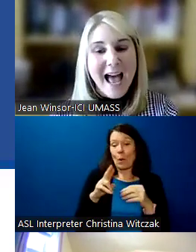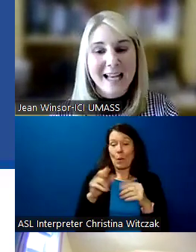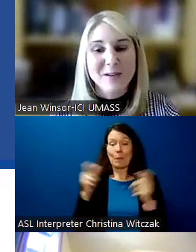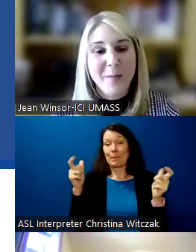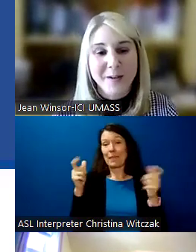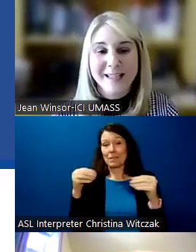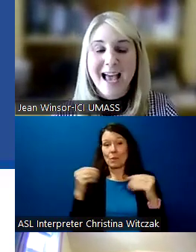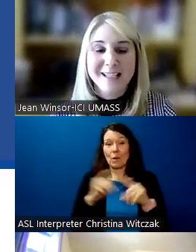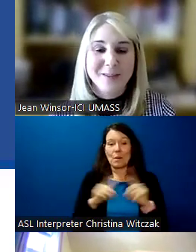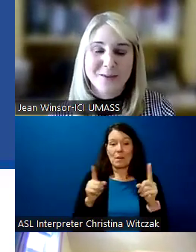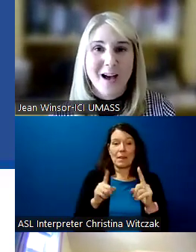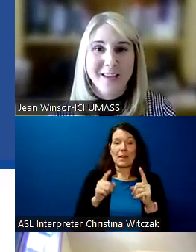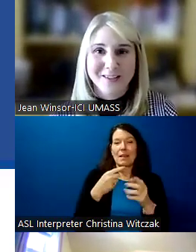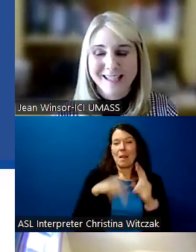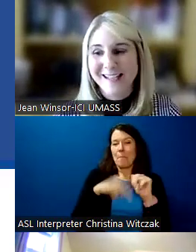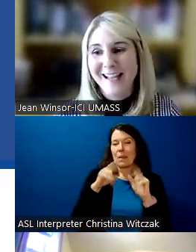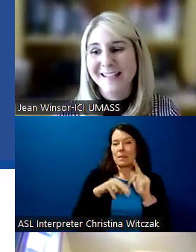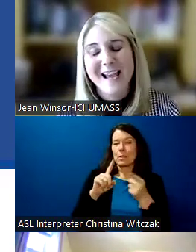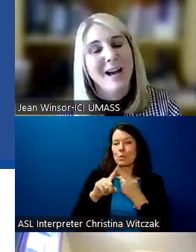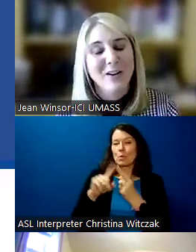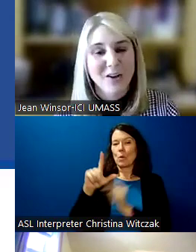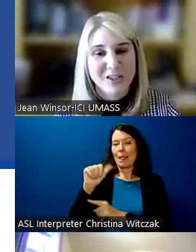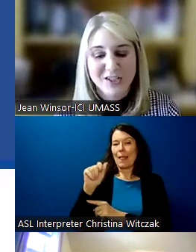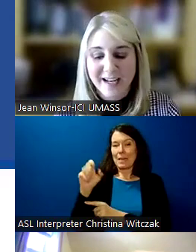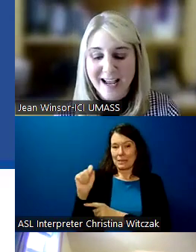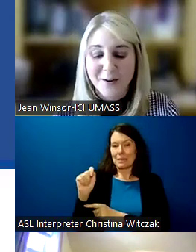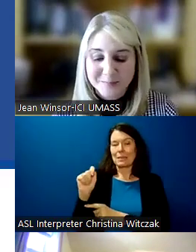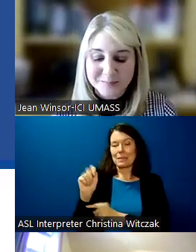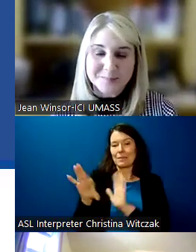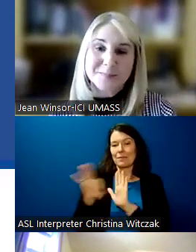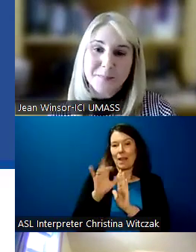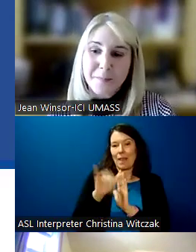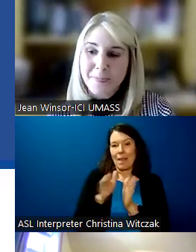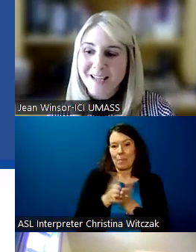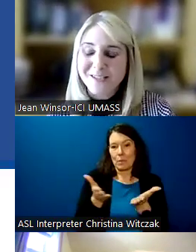but ask about Built to Last with those authors and encourage you to check it out.